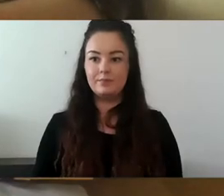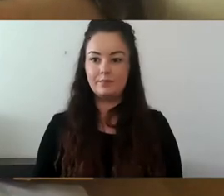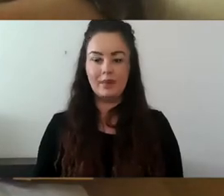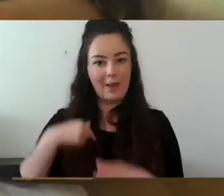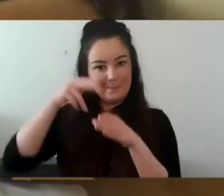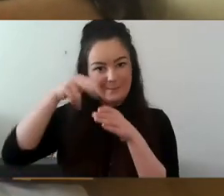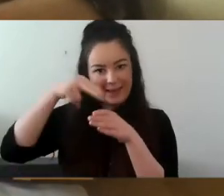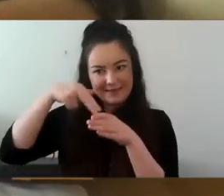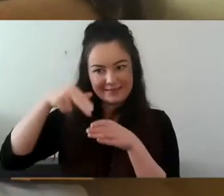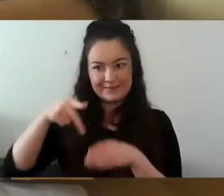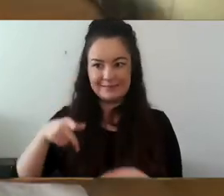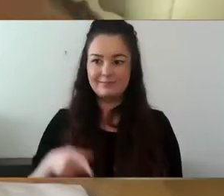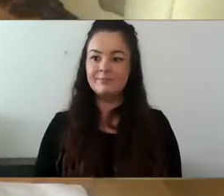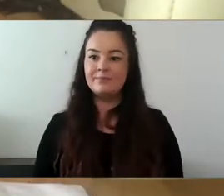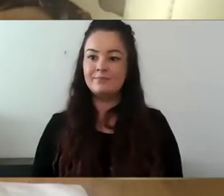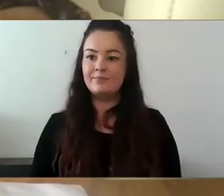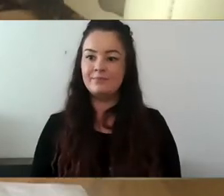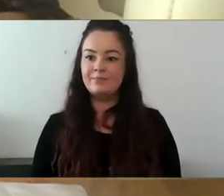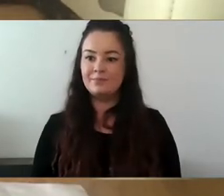I'll paint it this time.